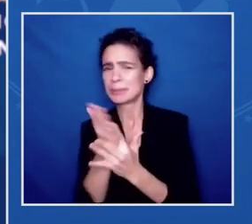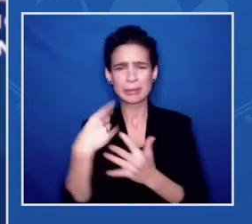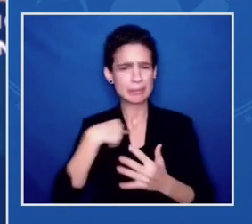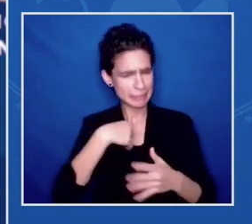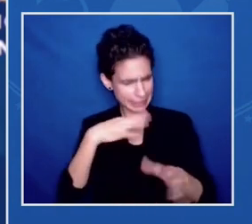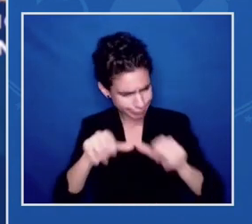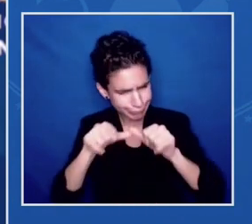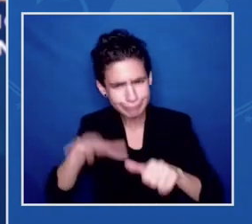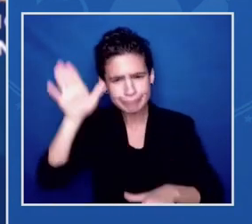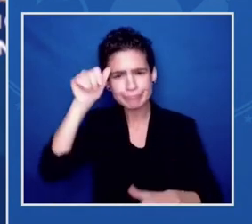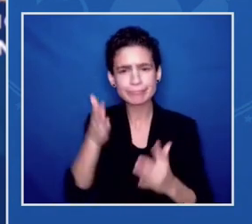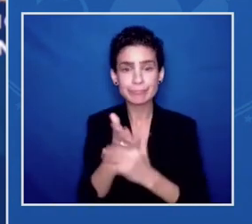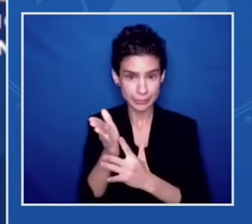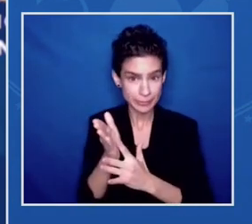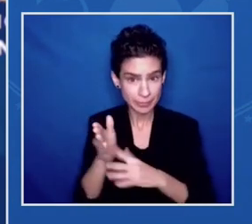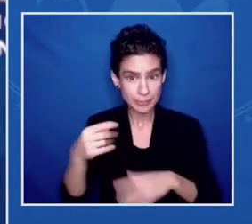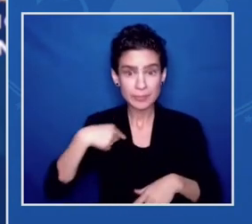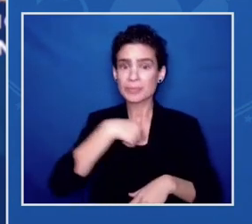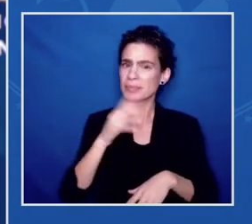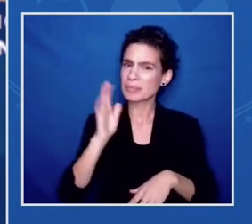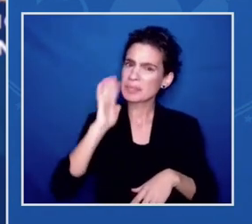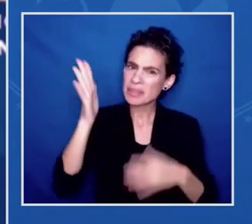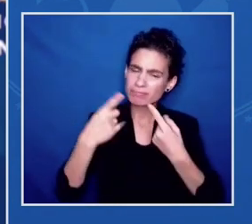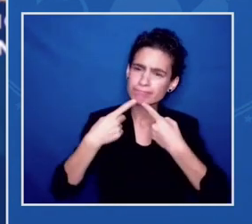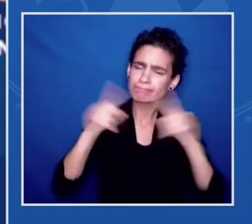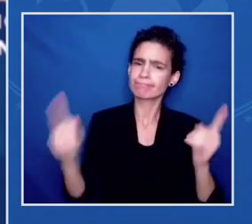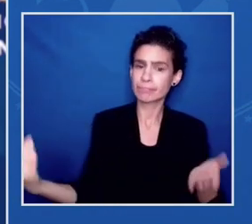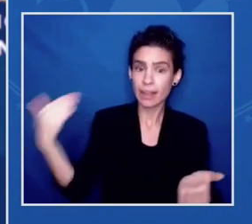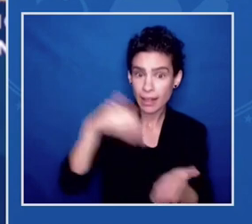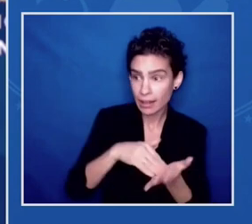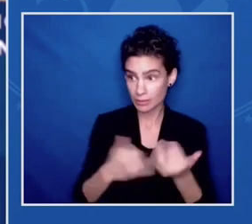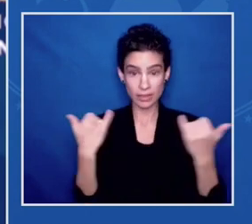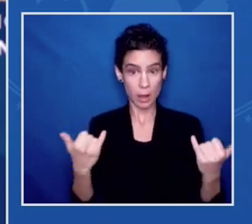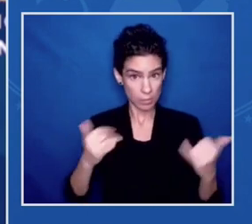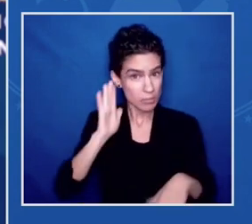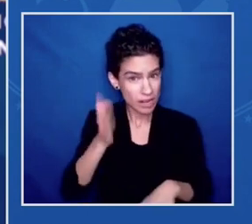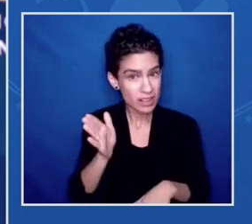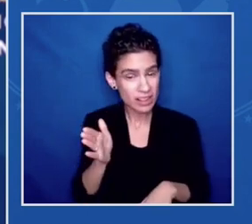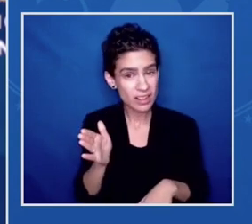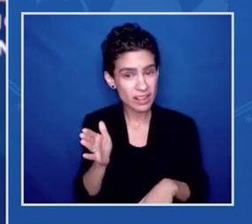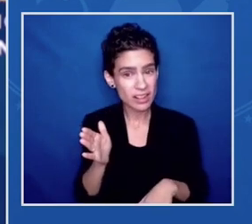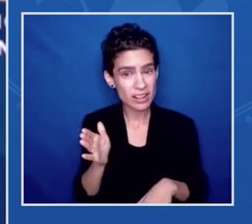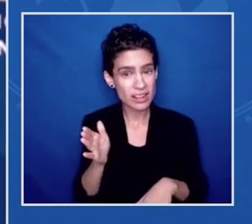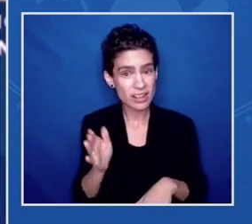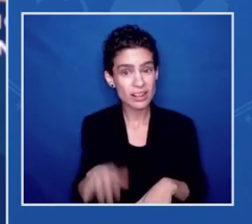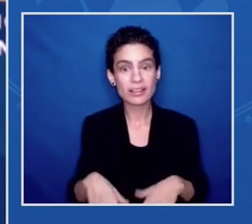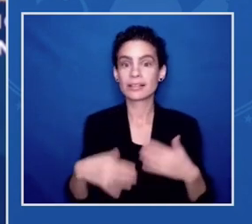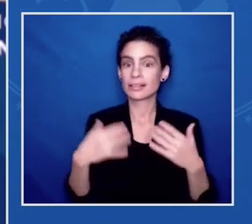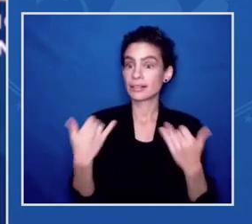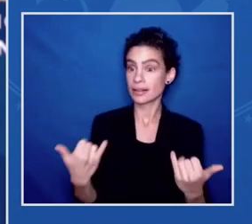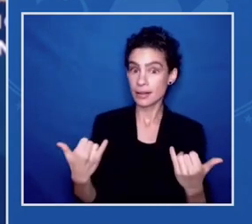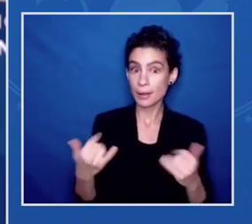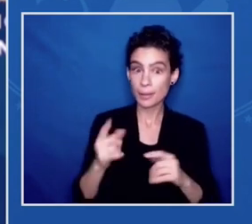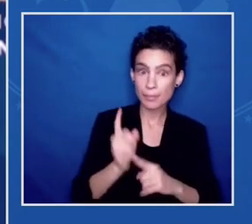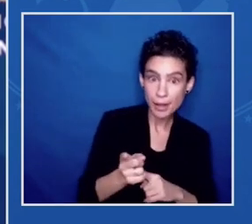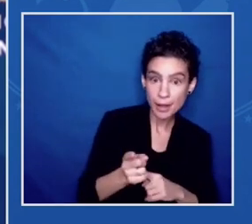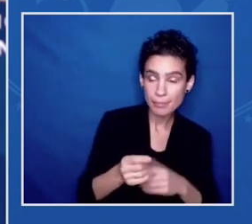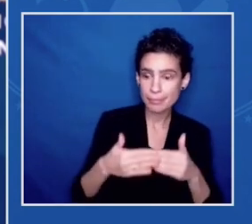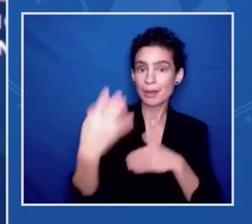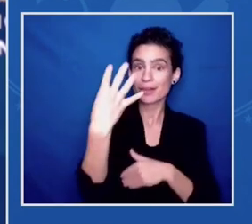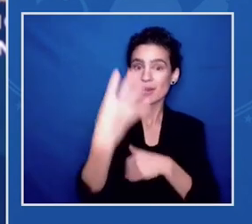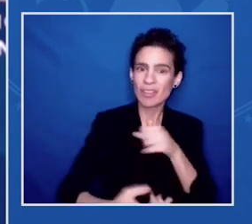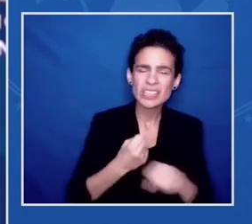and we will endure here, and we will prevail again, and we'll prevail now. The work of the moment and the work of the